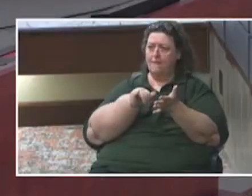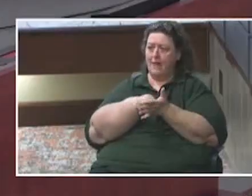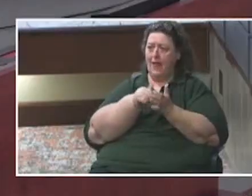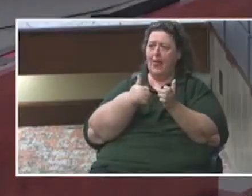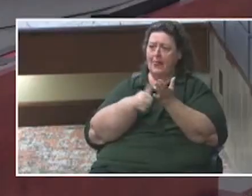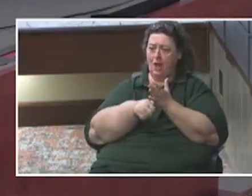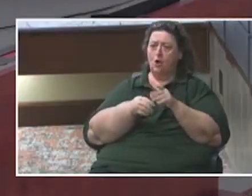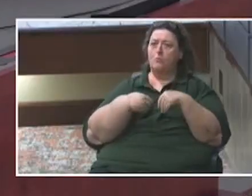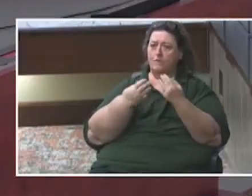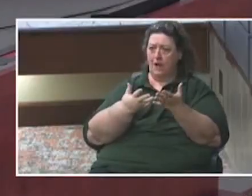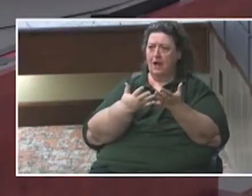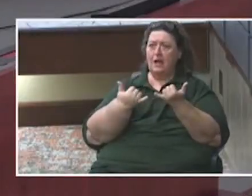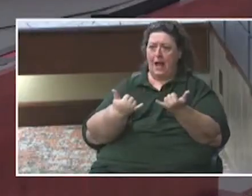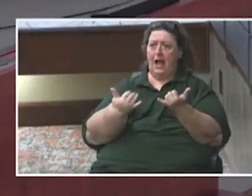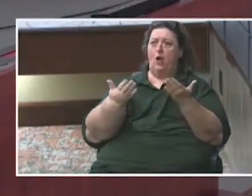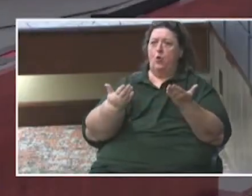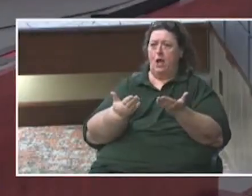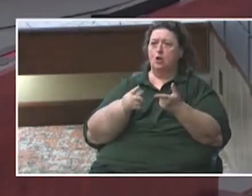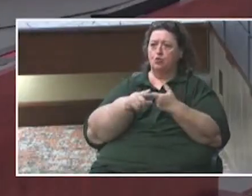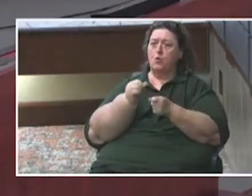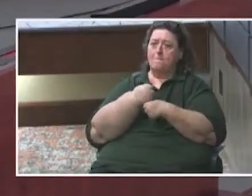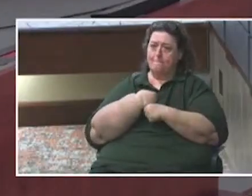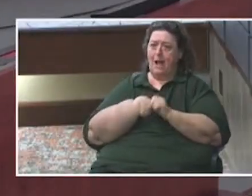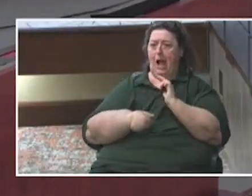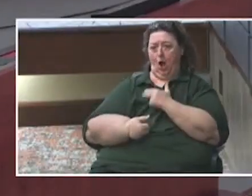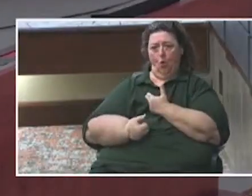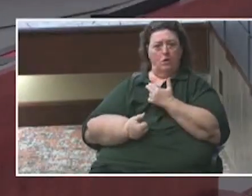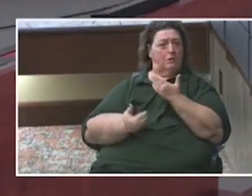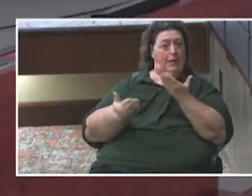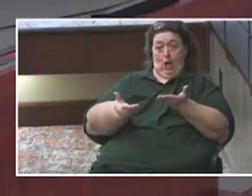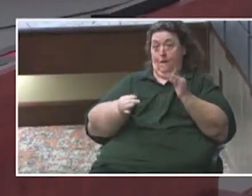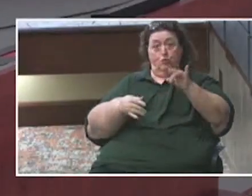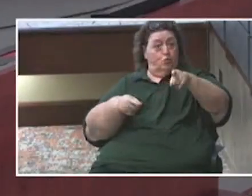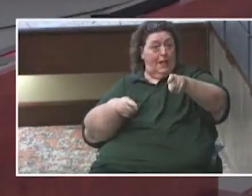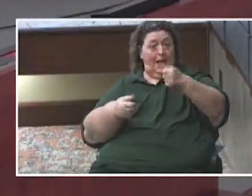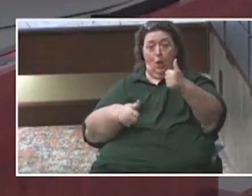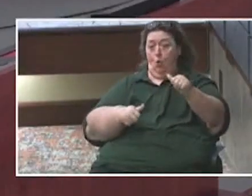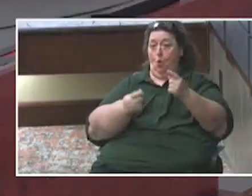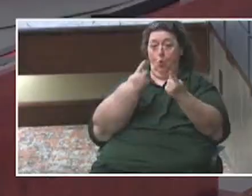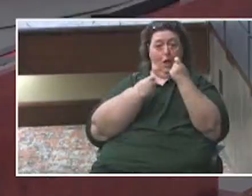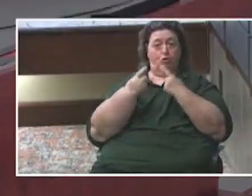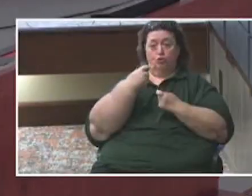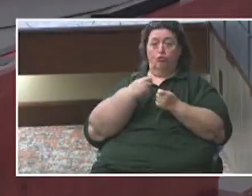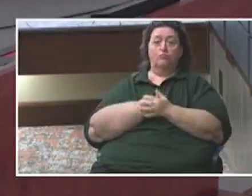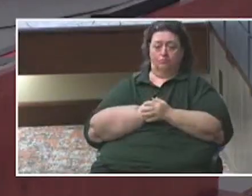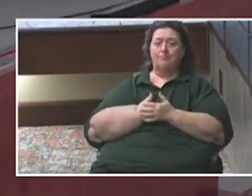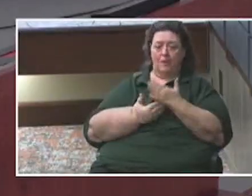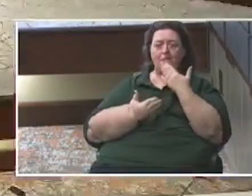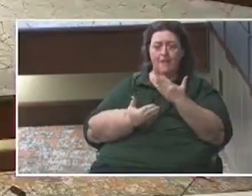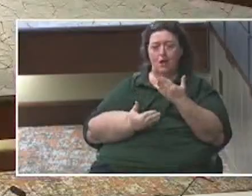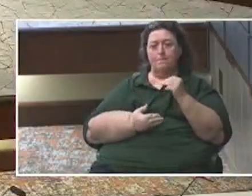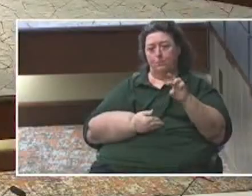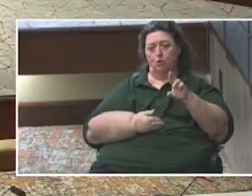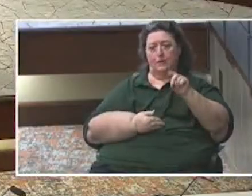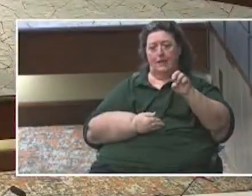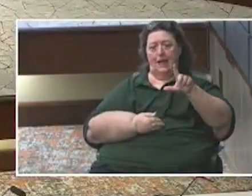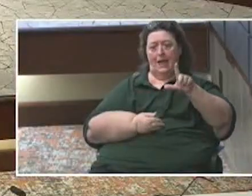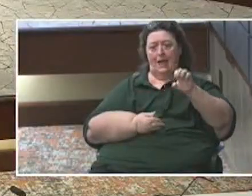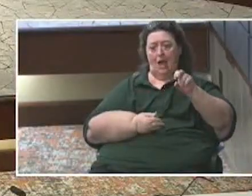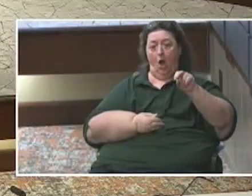we're just here making ourselves available if there are any questions from council. Thank you, Mr. DeLeon. Any questions